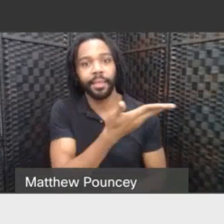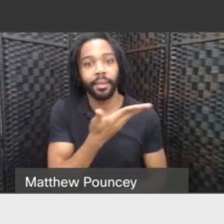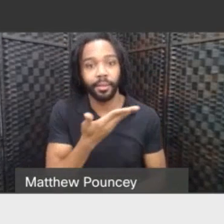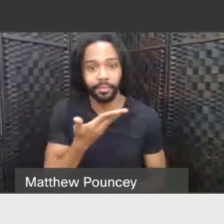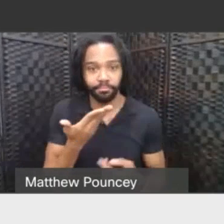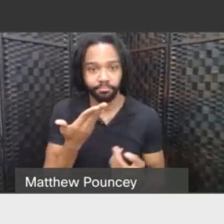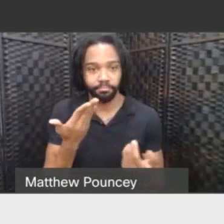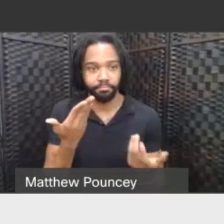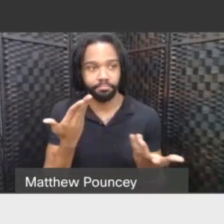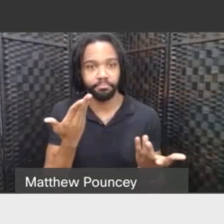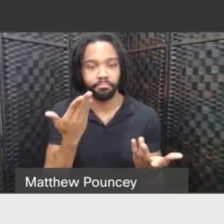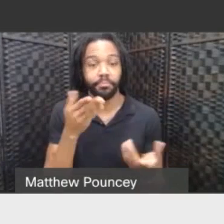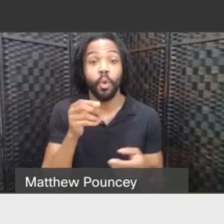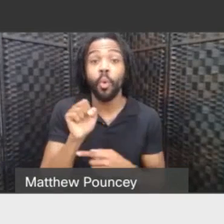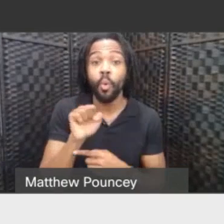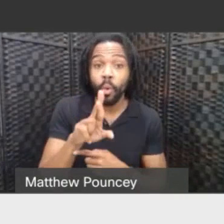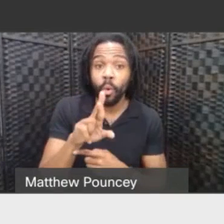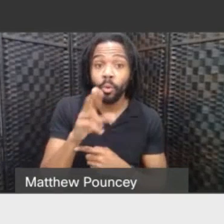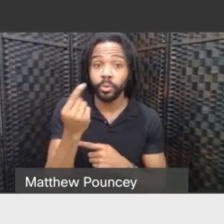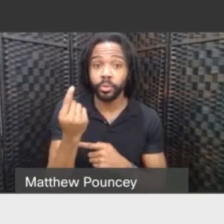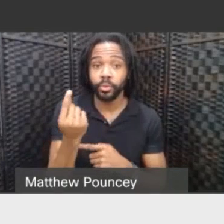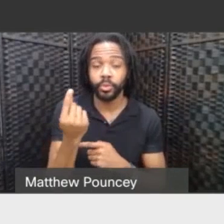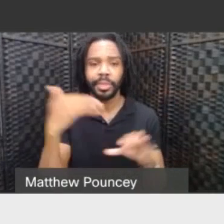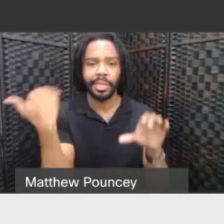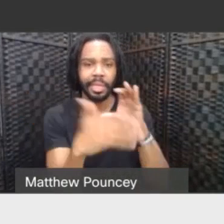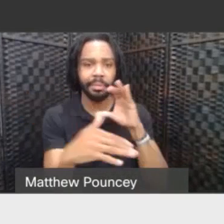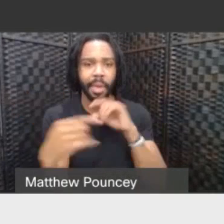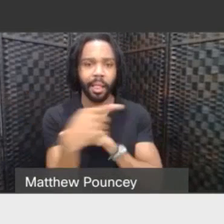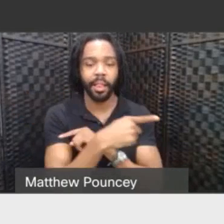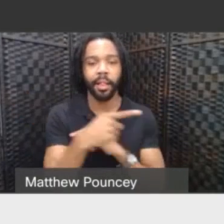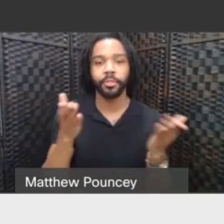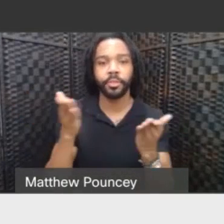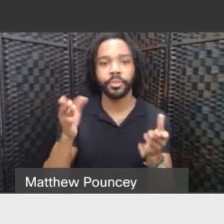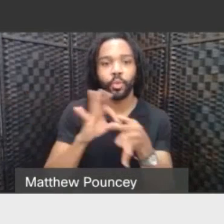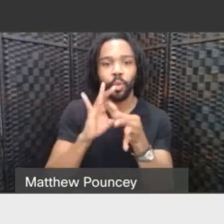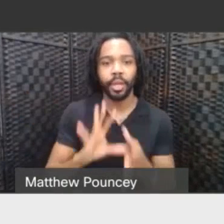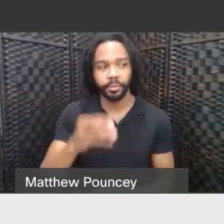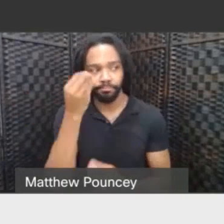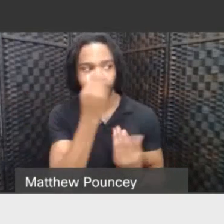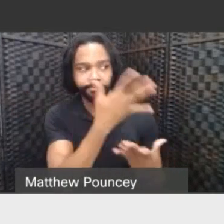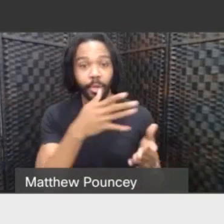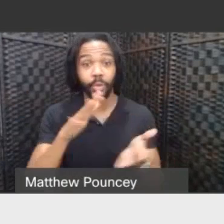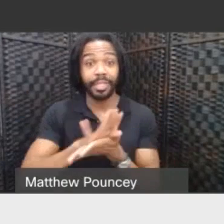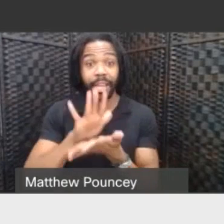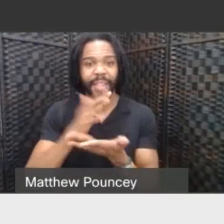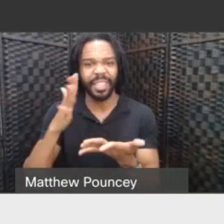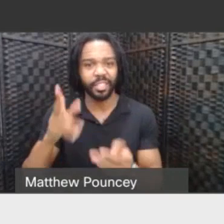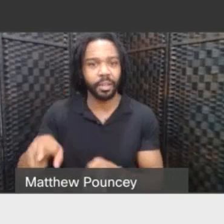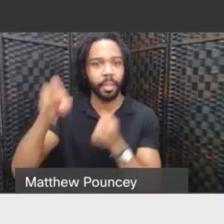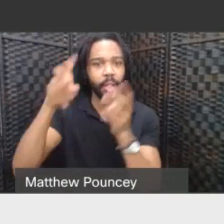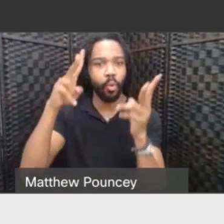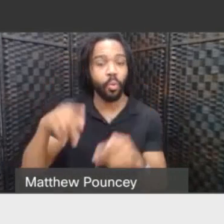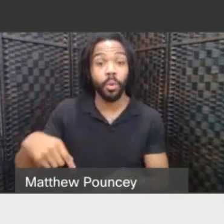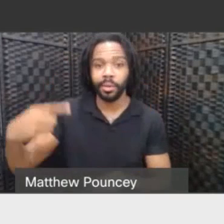exists, and or sends an email to that service coordinator that the document is already uploaded. Because what it sounds like